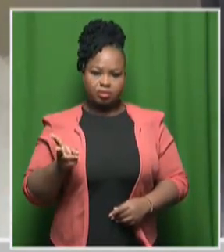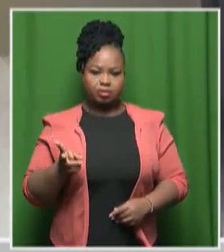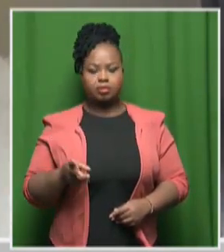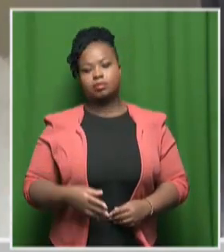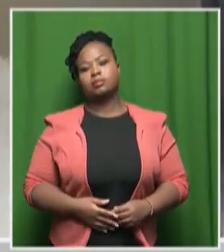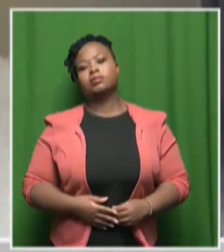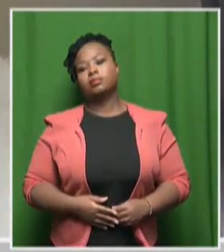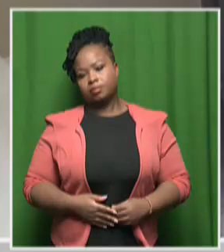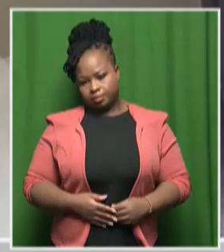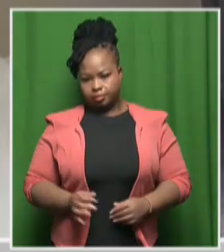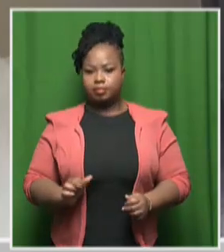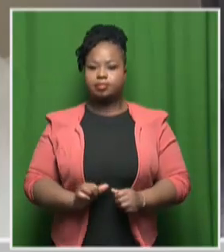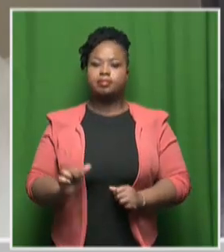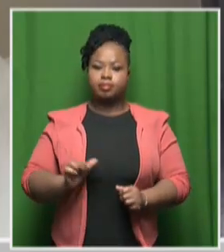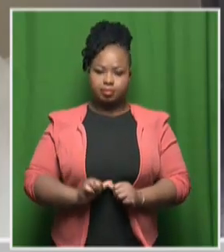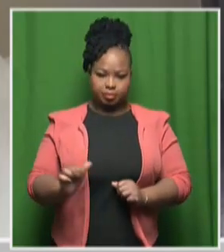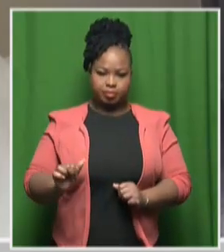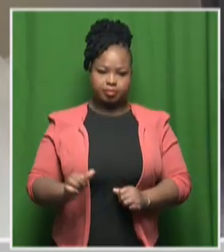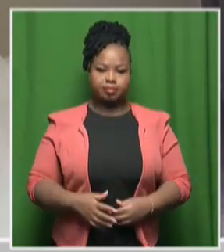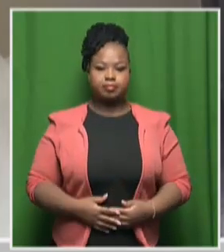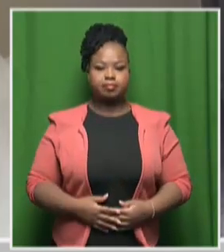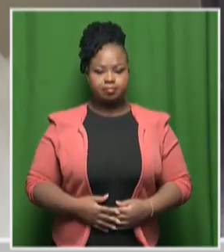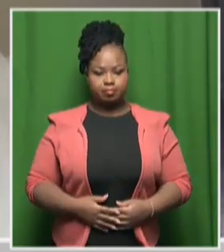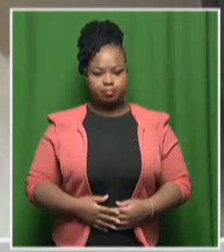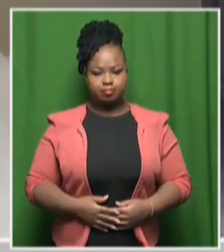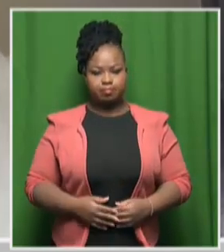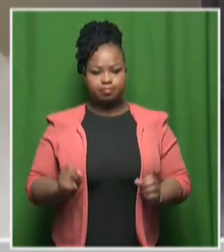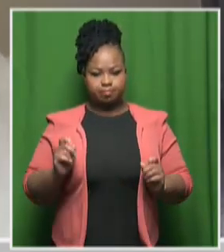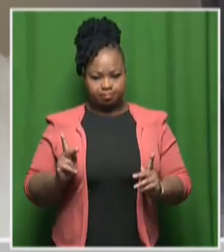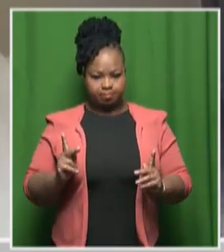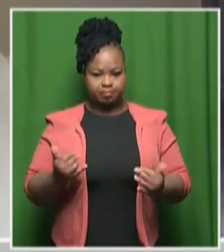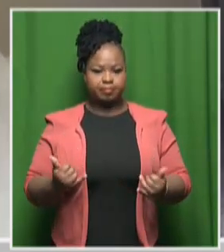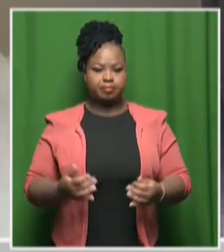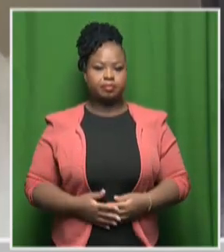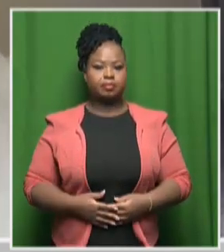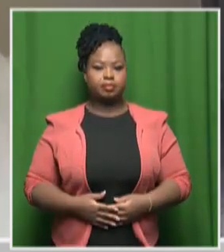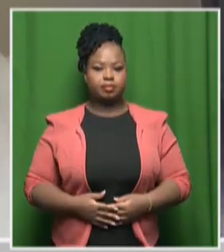Thank you. Much better. Okay, we got you. Here. Now I can hear you perfectly.